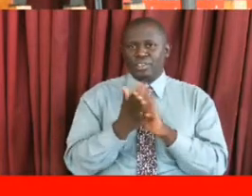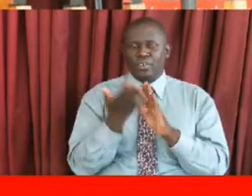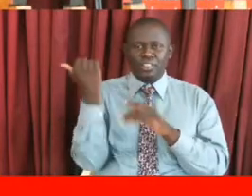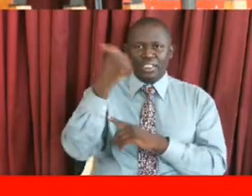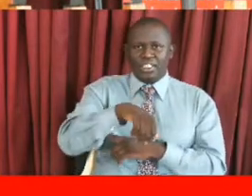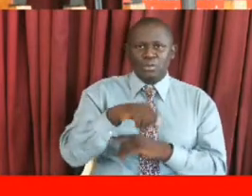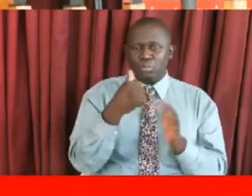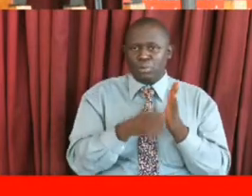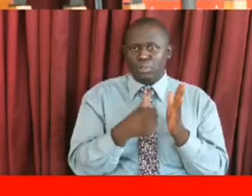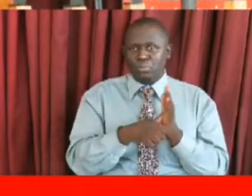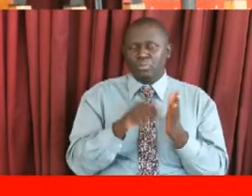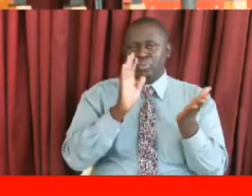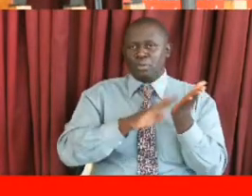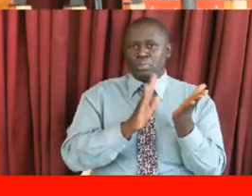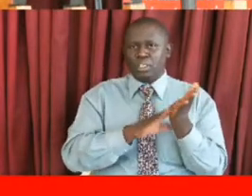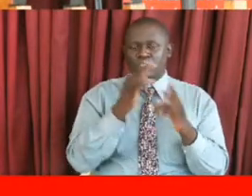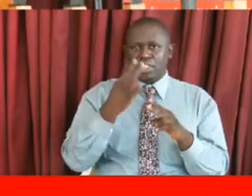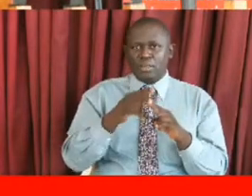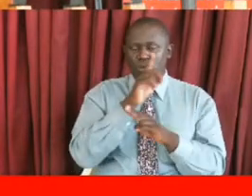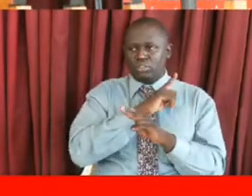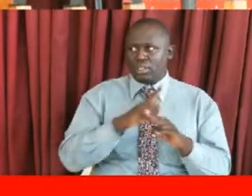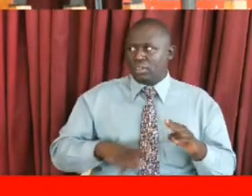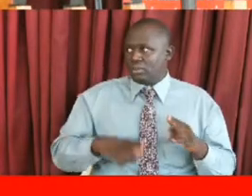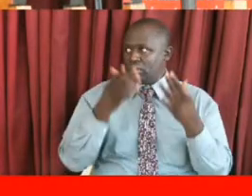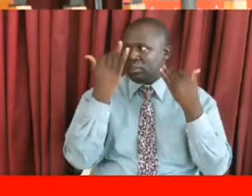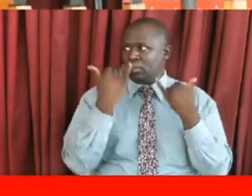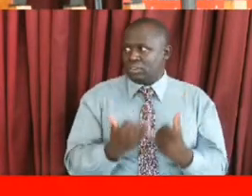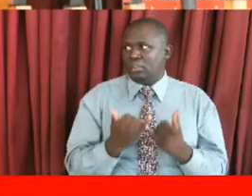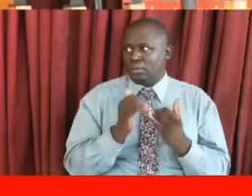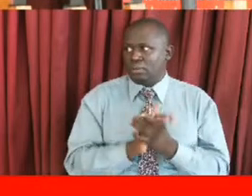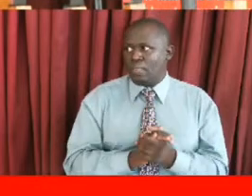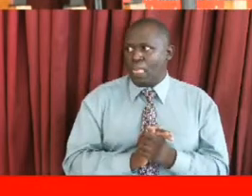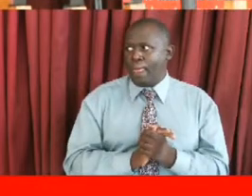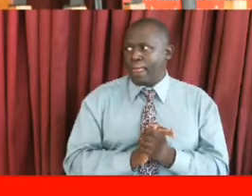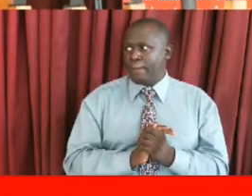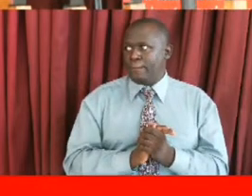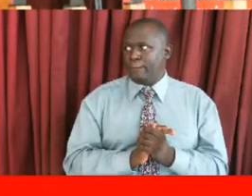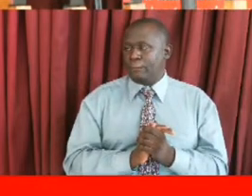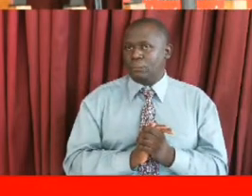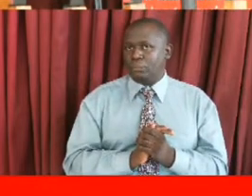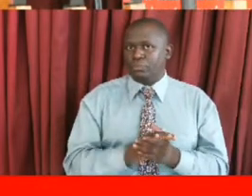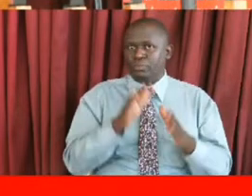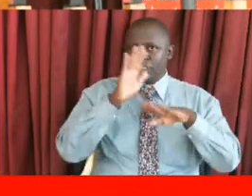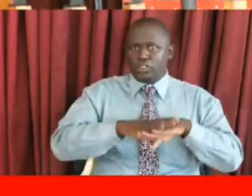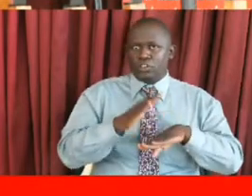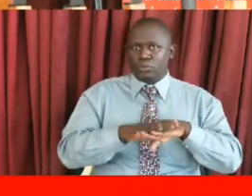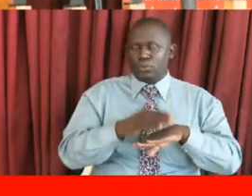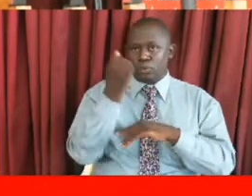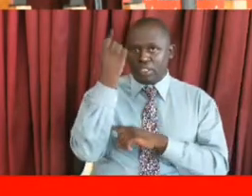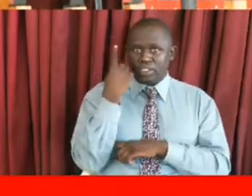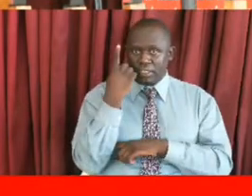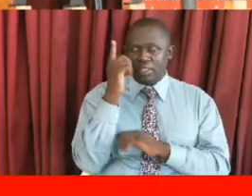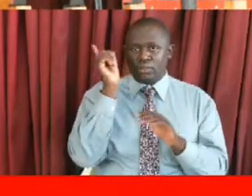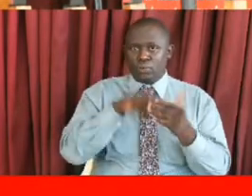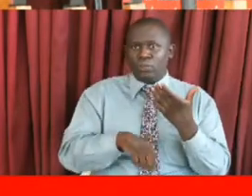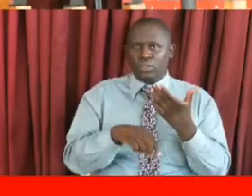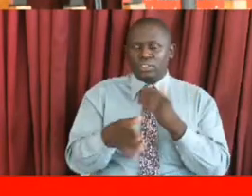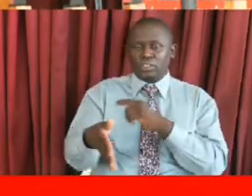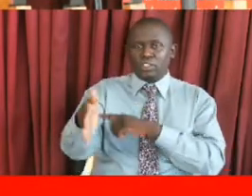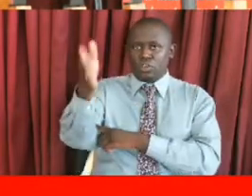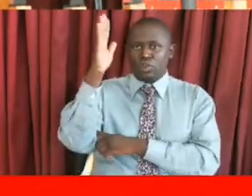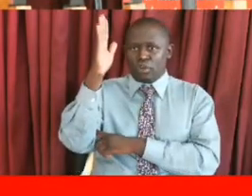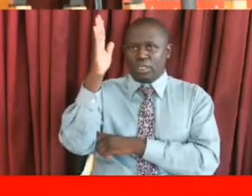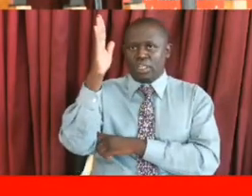amen praise the name of the Lord now it's good to understand what is divine